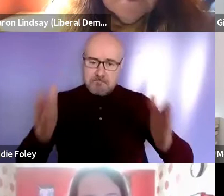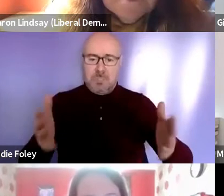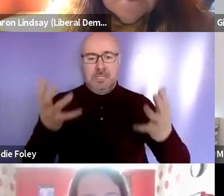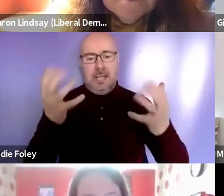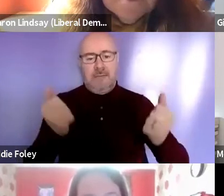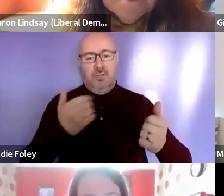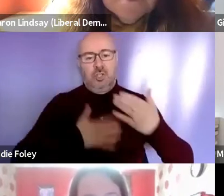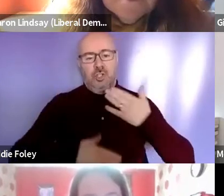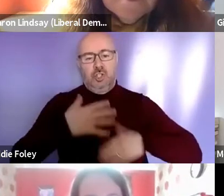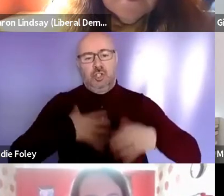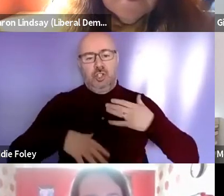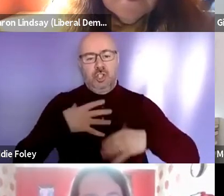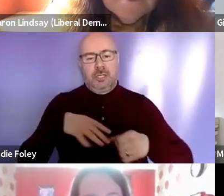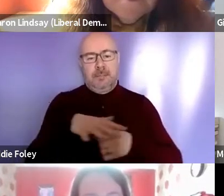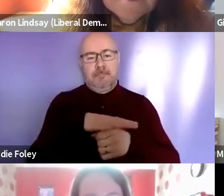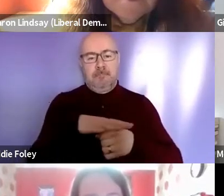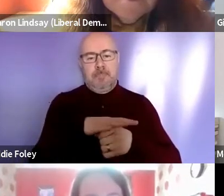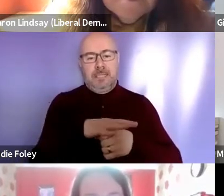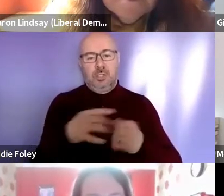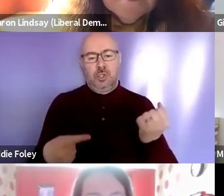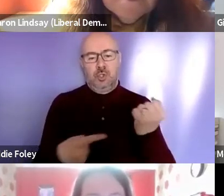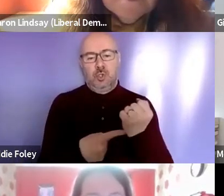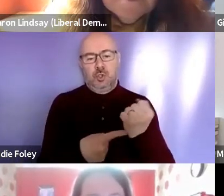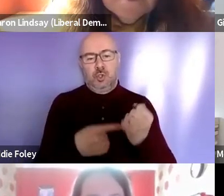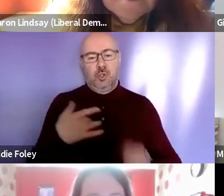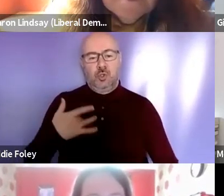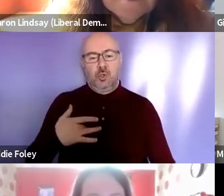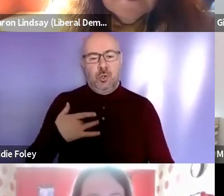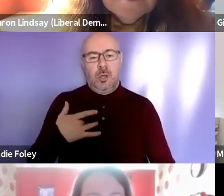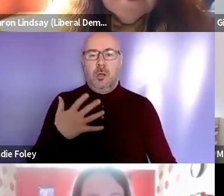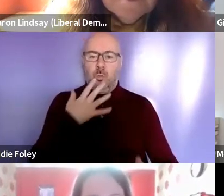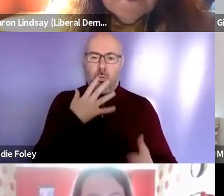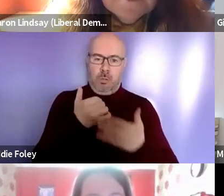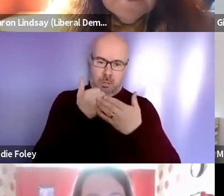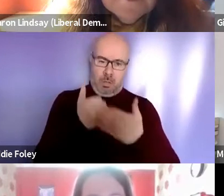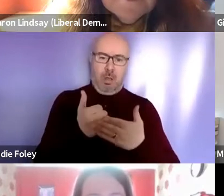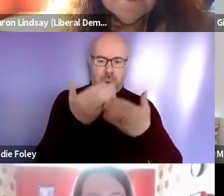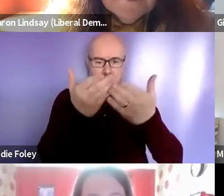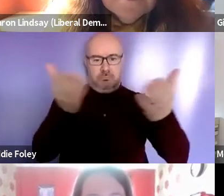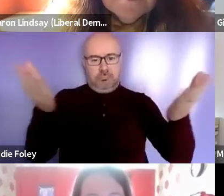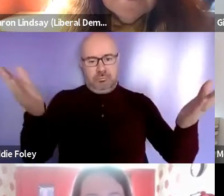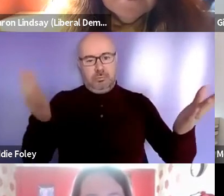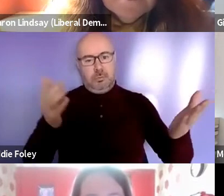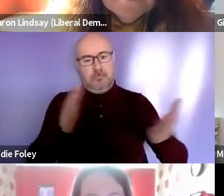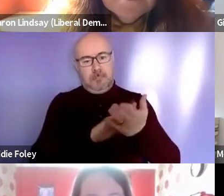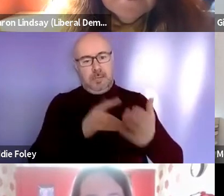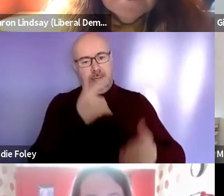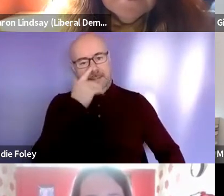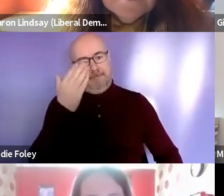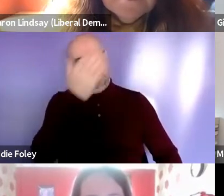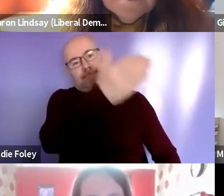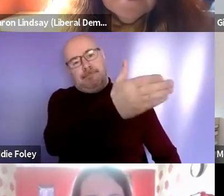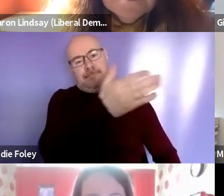will make a massive difference of how people can go out and use these facilities. I